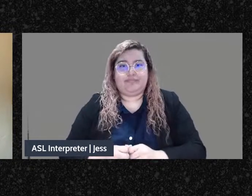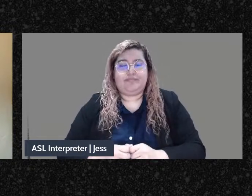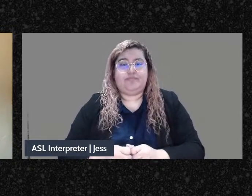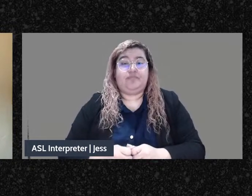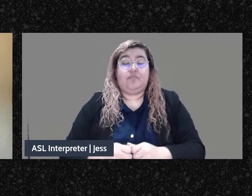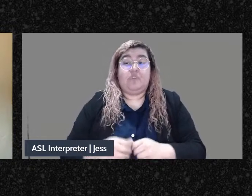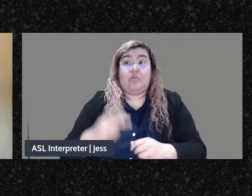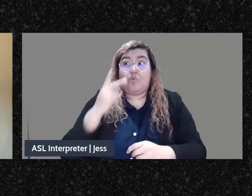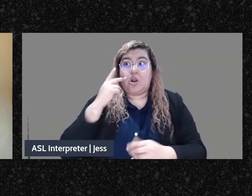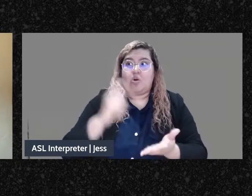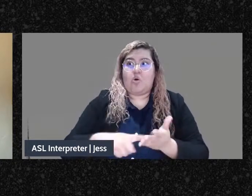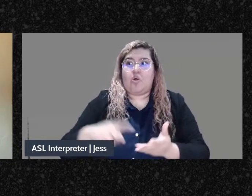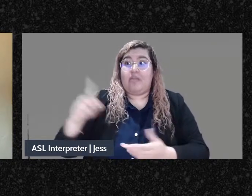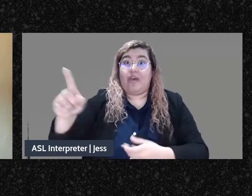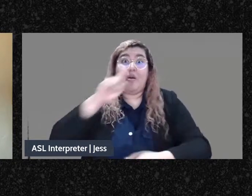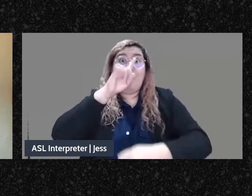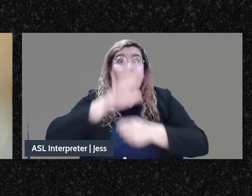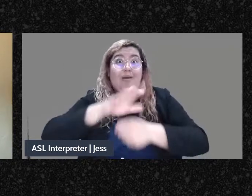promised and what's delivered.